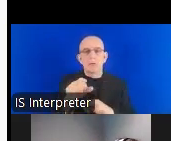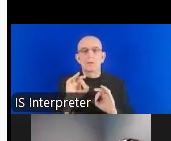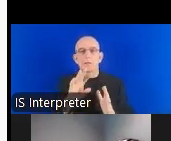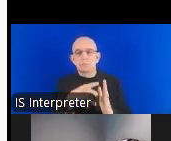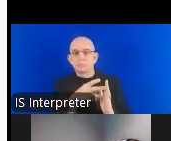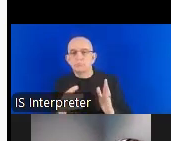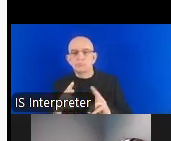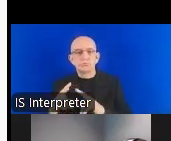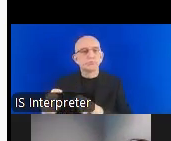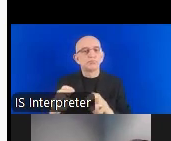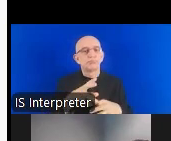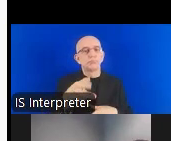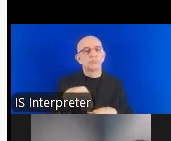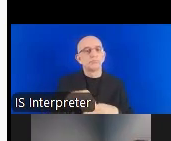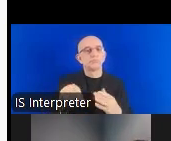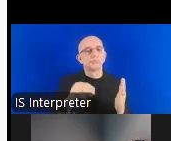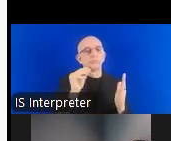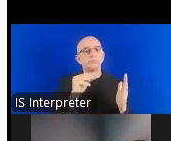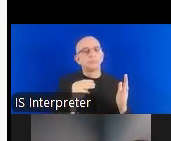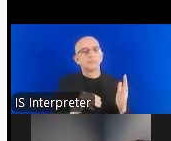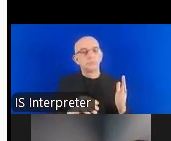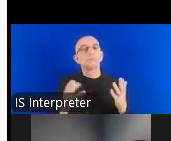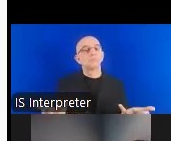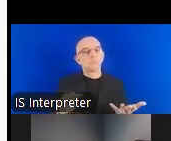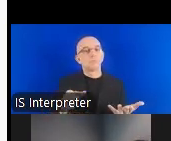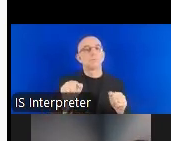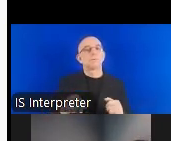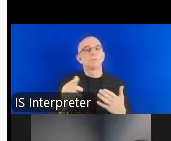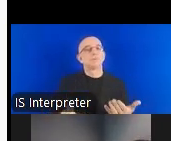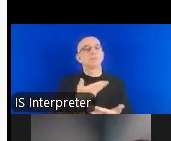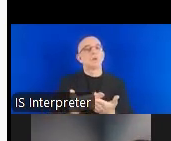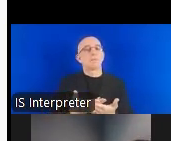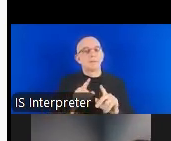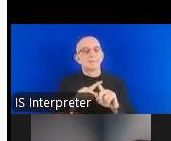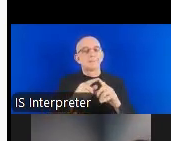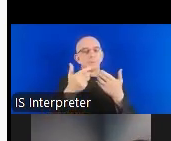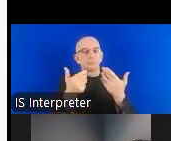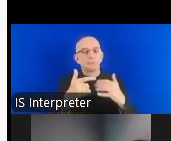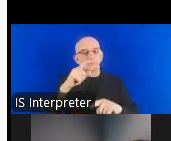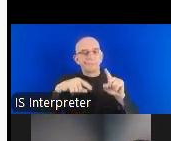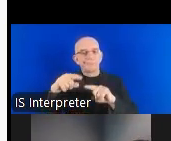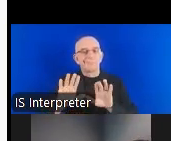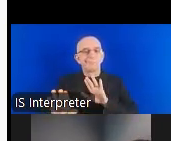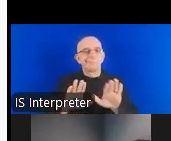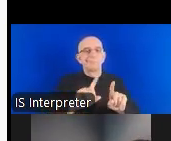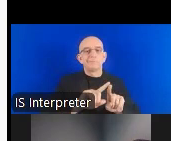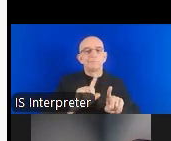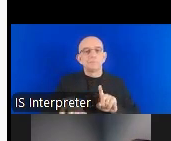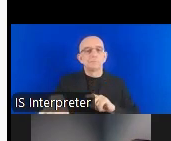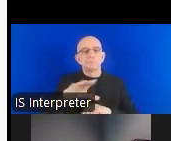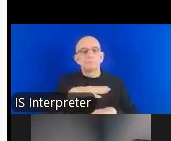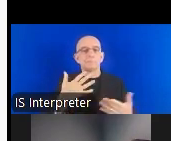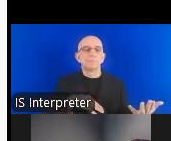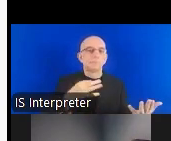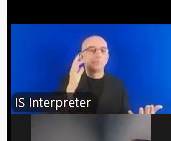the minimum, and I recommend the use of targeted indicators to monitor the response specifically from a disability angle,